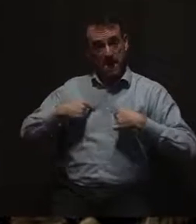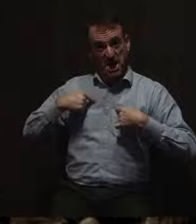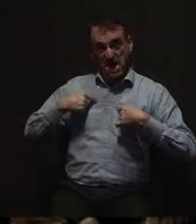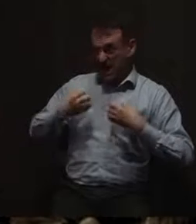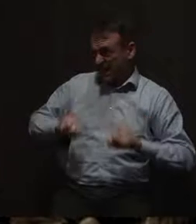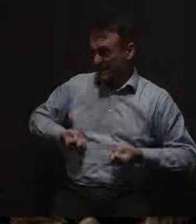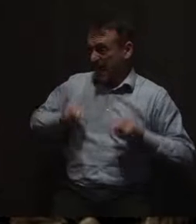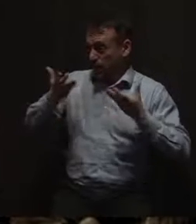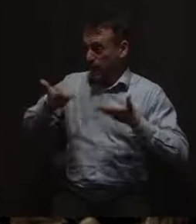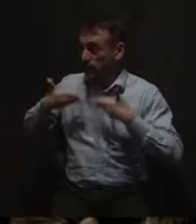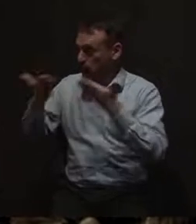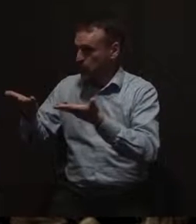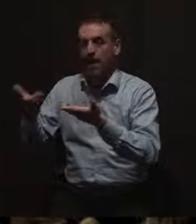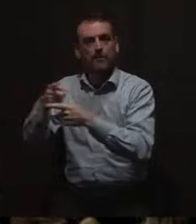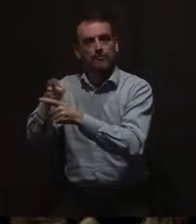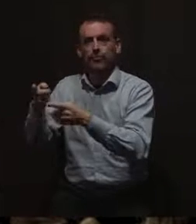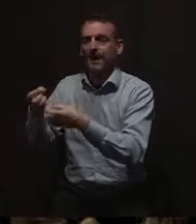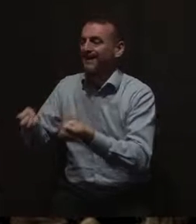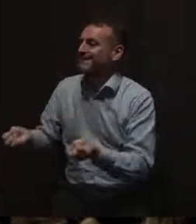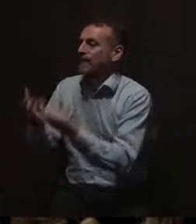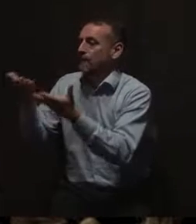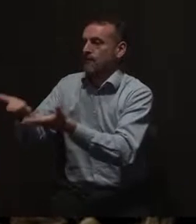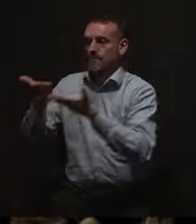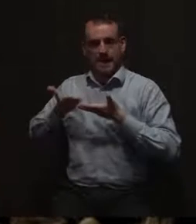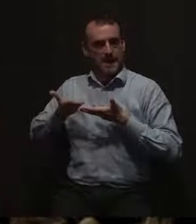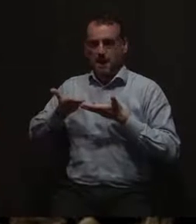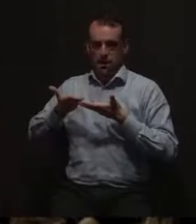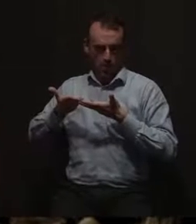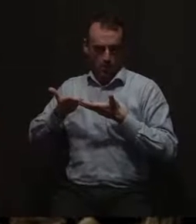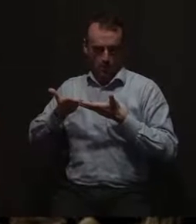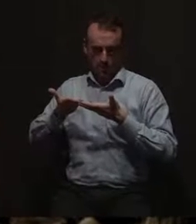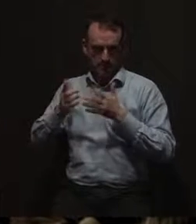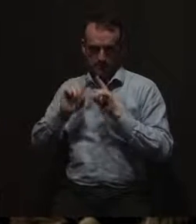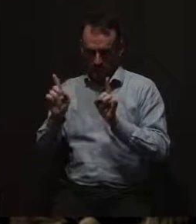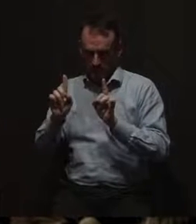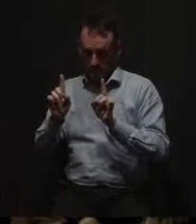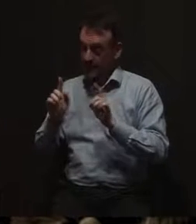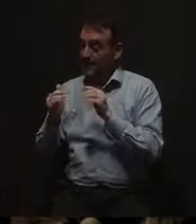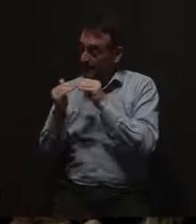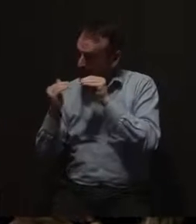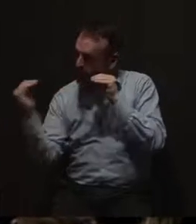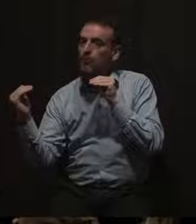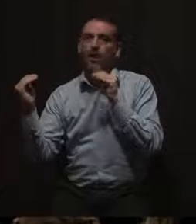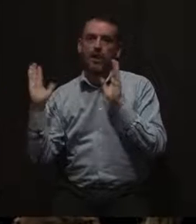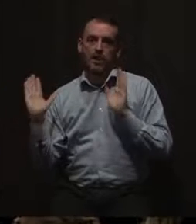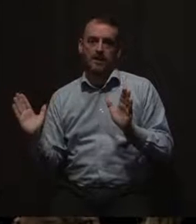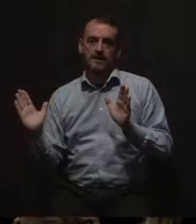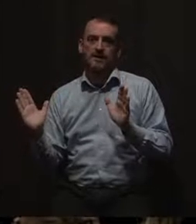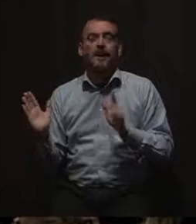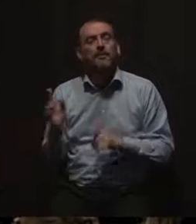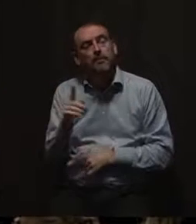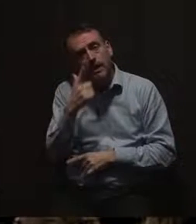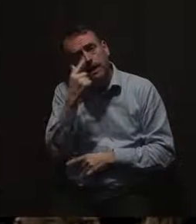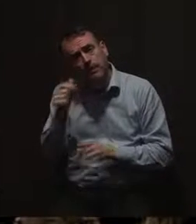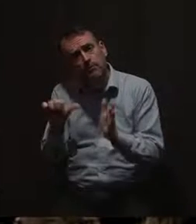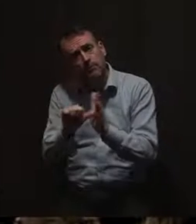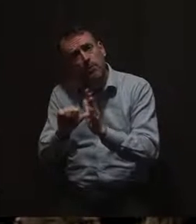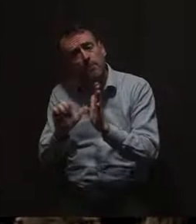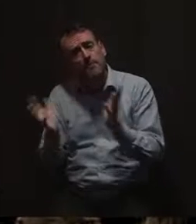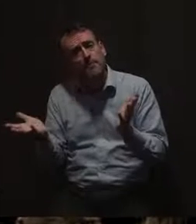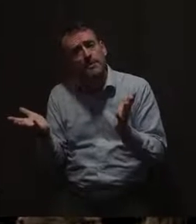you, nor do I expect you to sacrifice yourselves for me. And that's a problem because